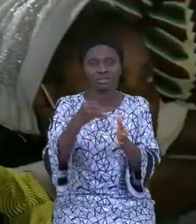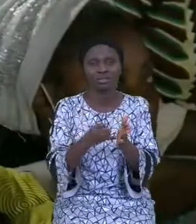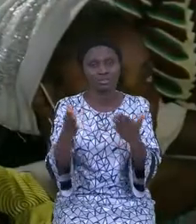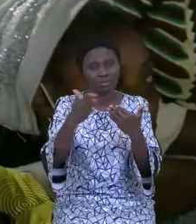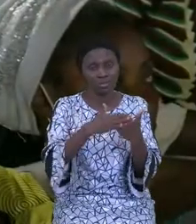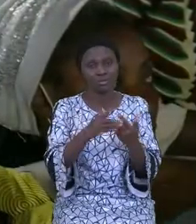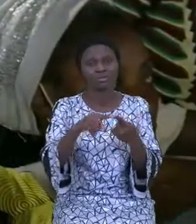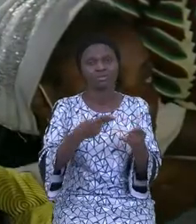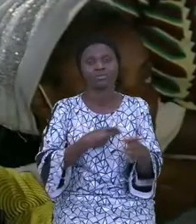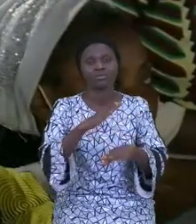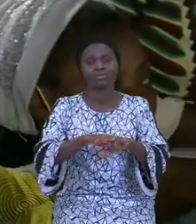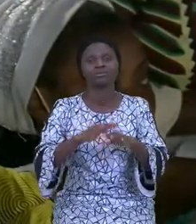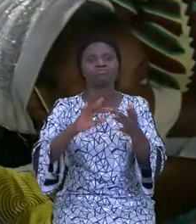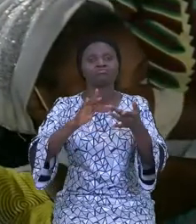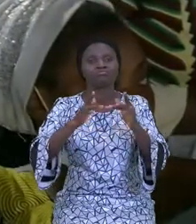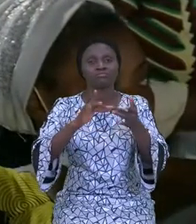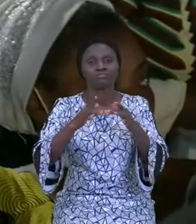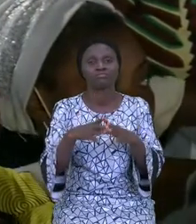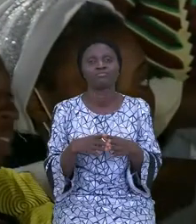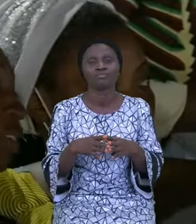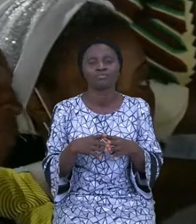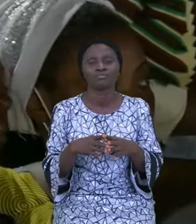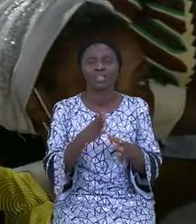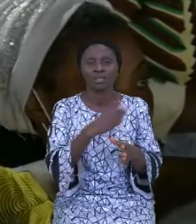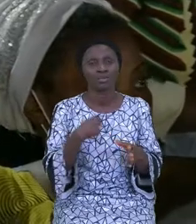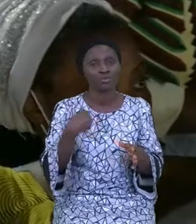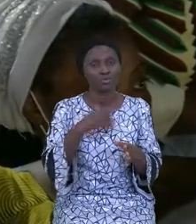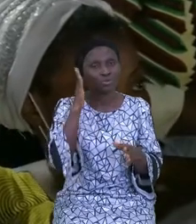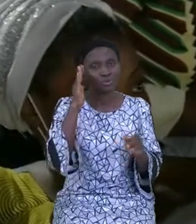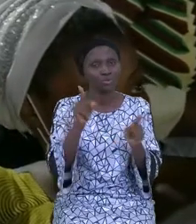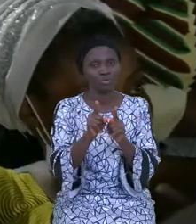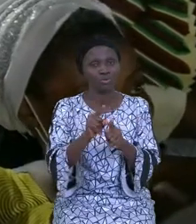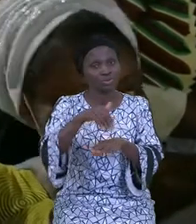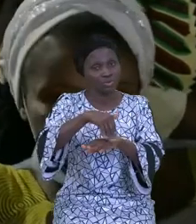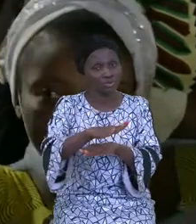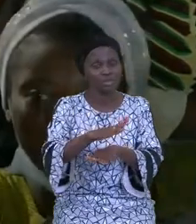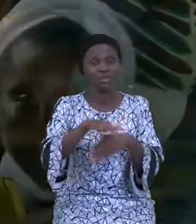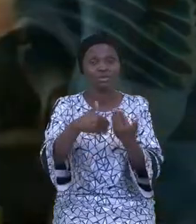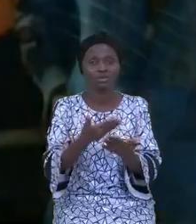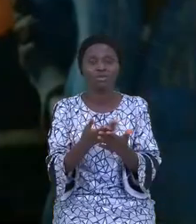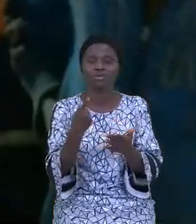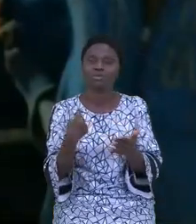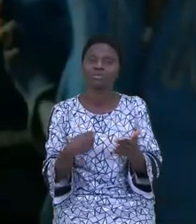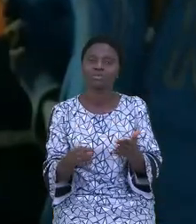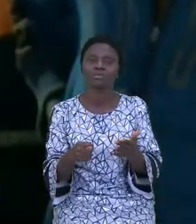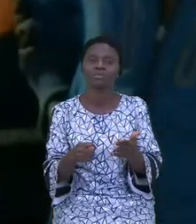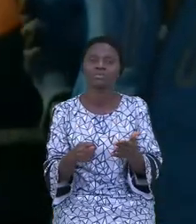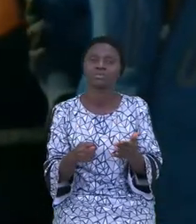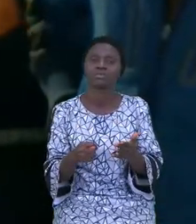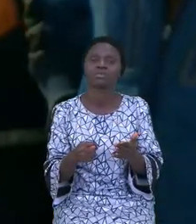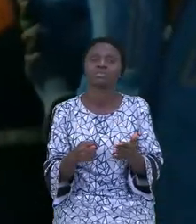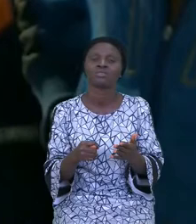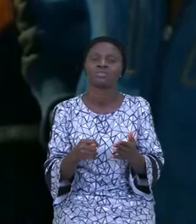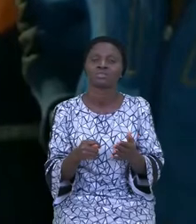it online. We'll also send to you all the details that are needed. So